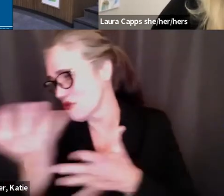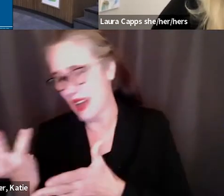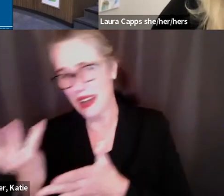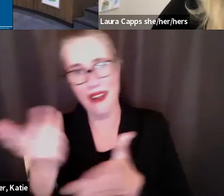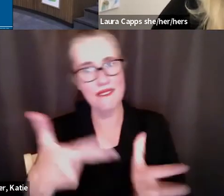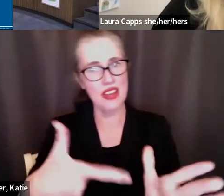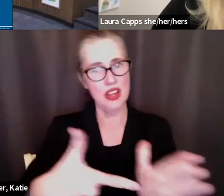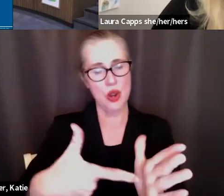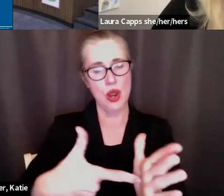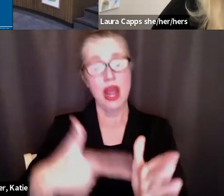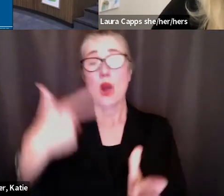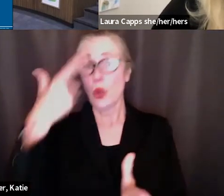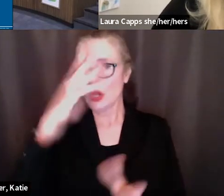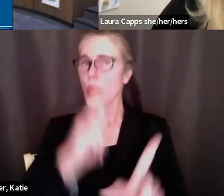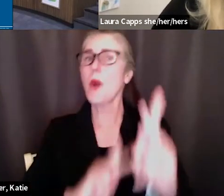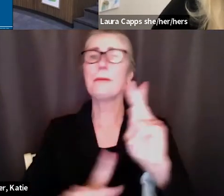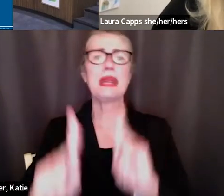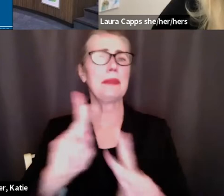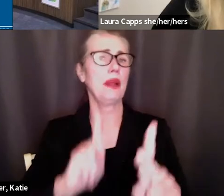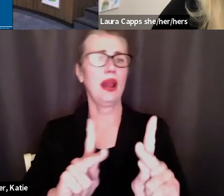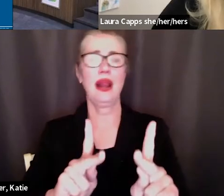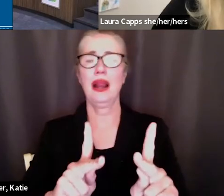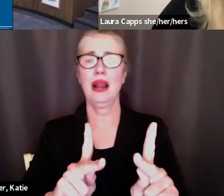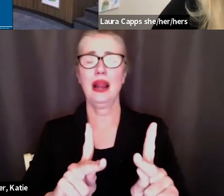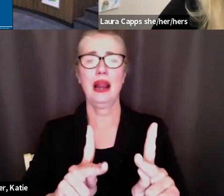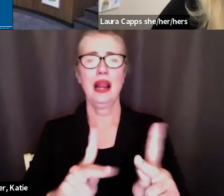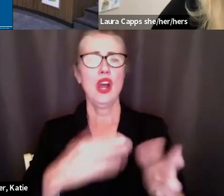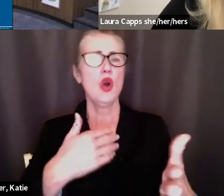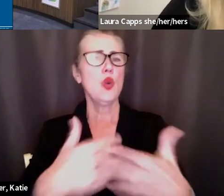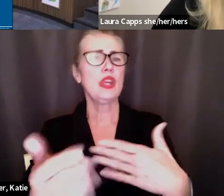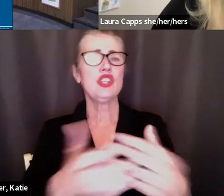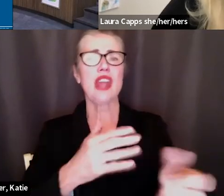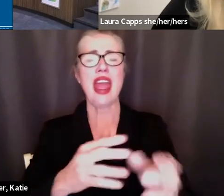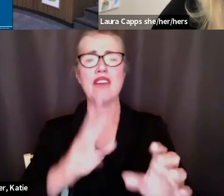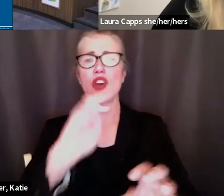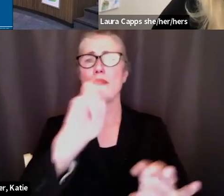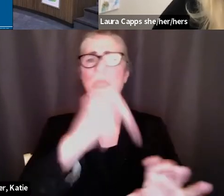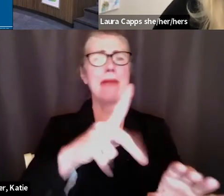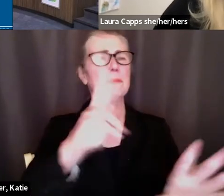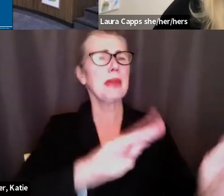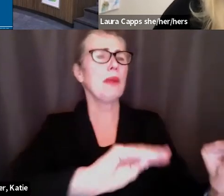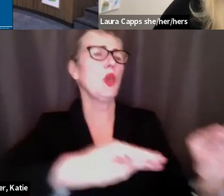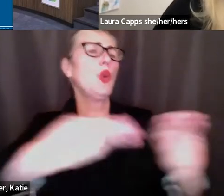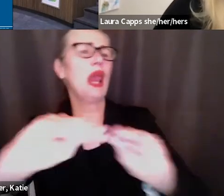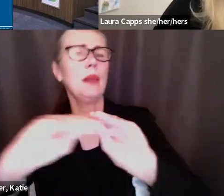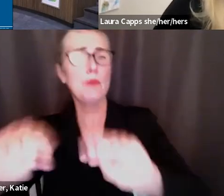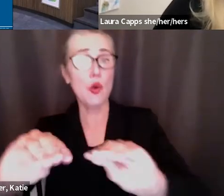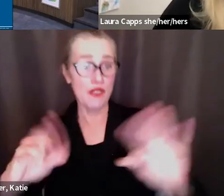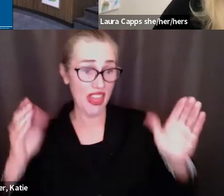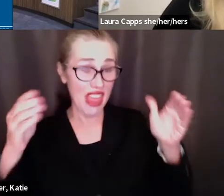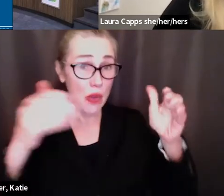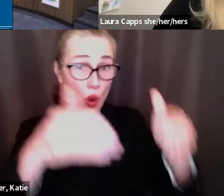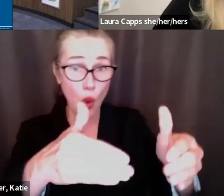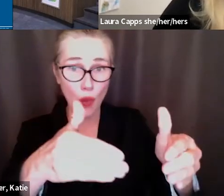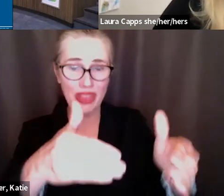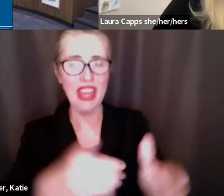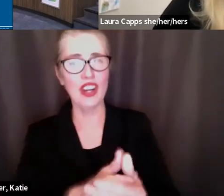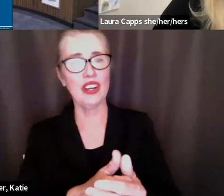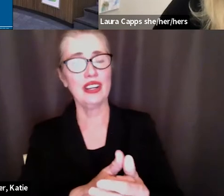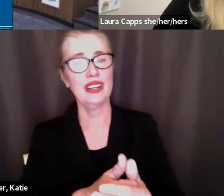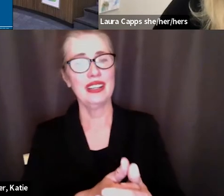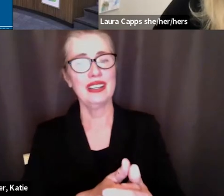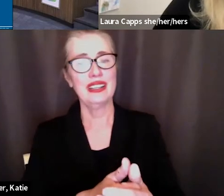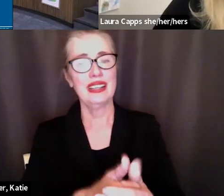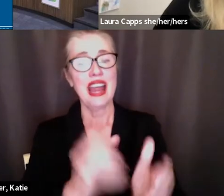people will move whatever maps you put together they're gonna move they're to go there and i want to uplift the